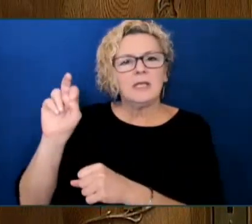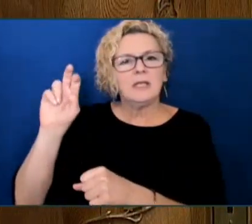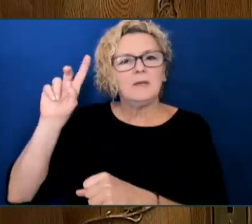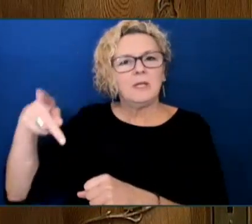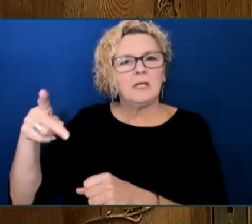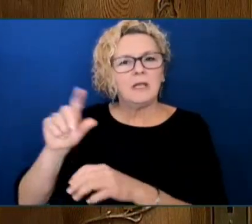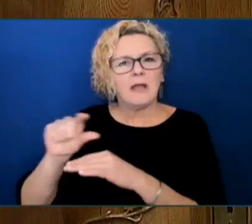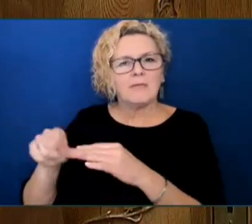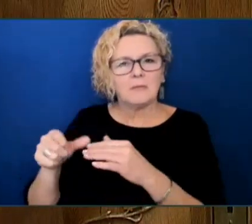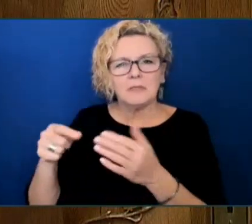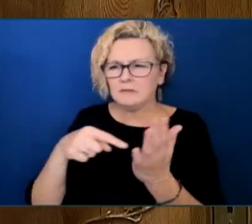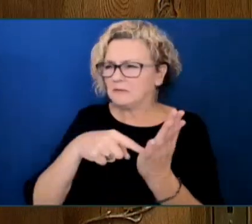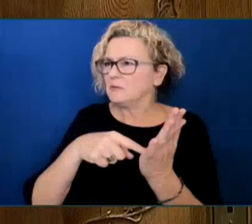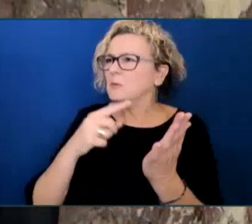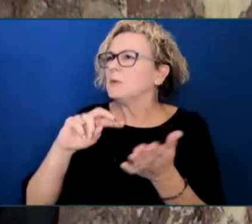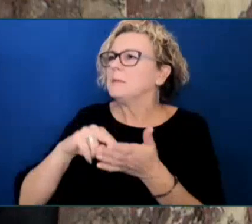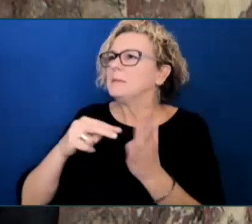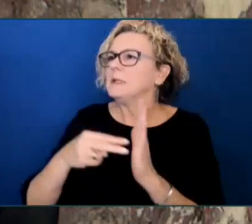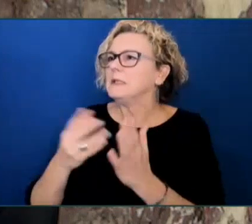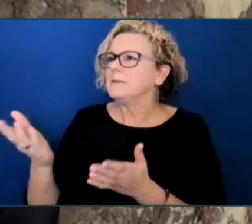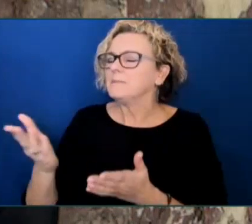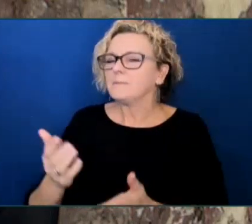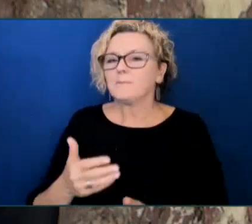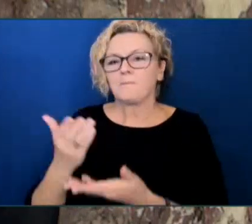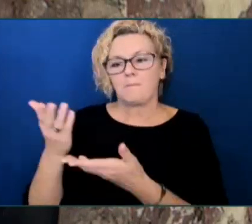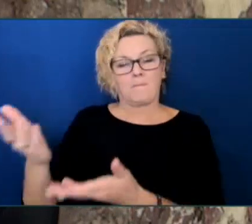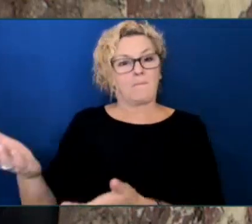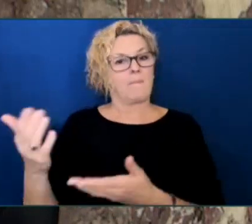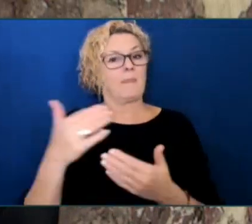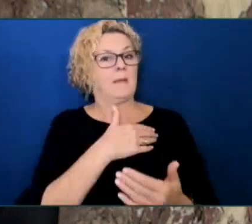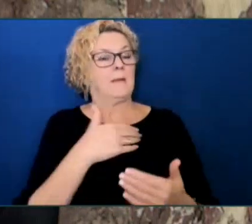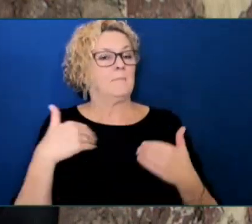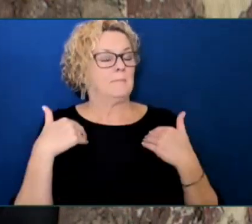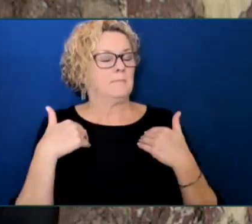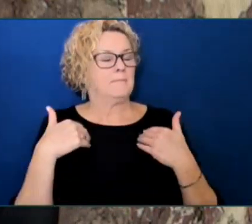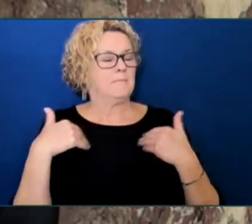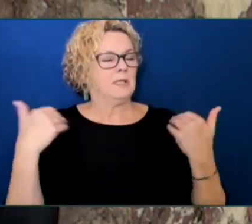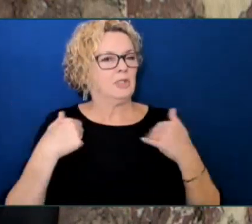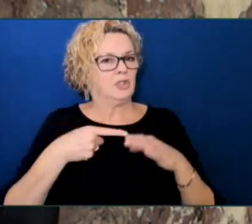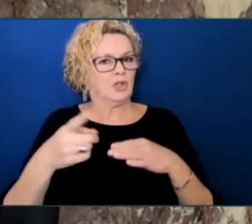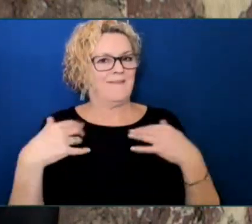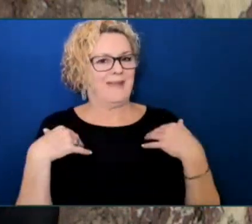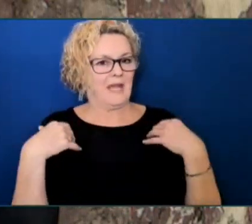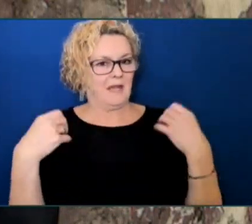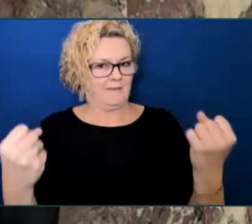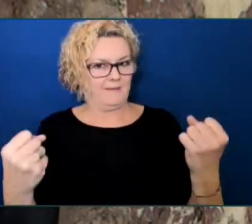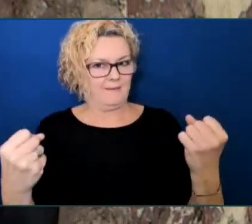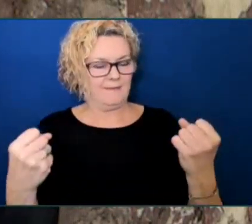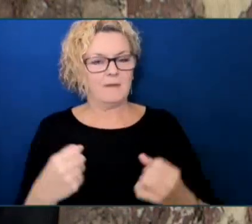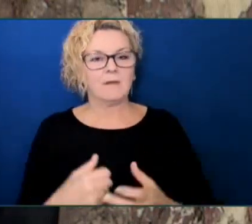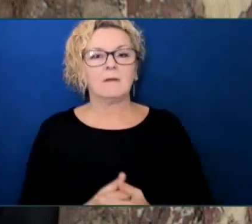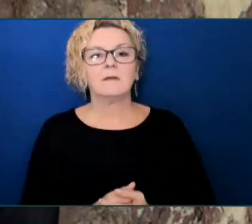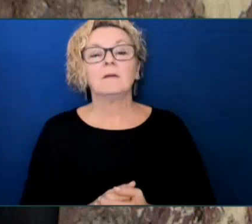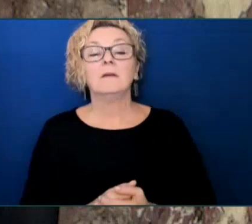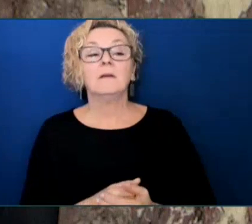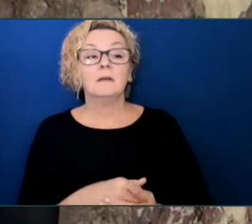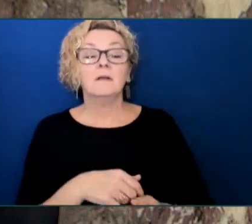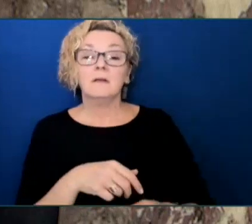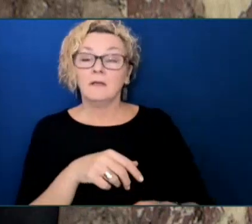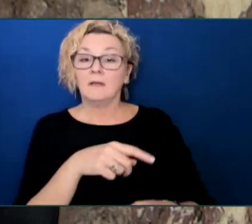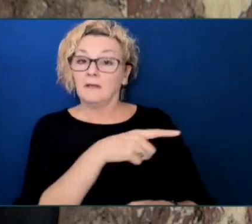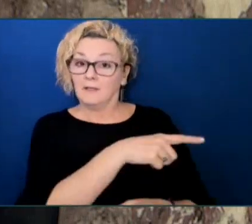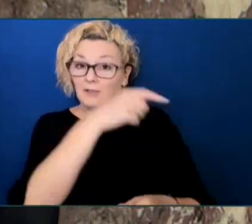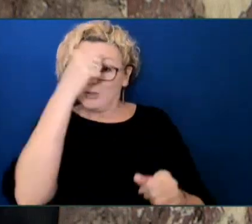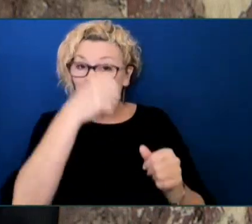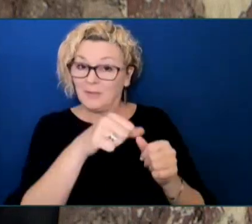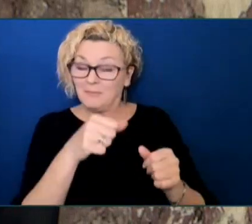Speaker, the member will know that in the first year of the pandemic, the government